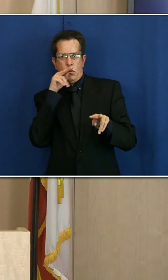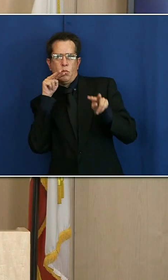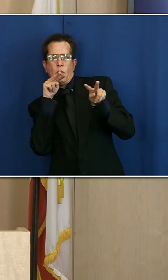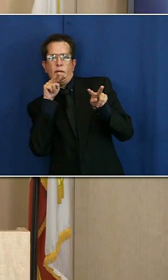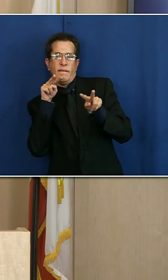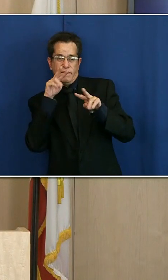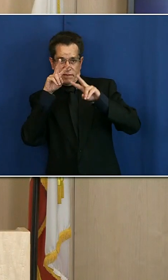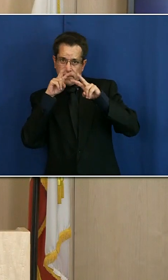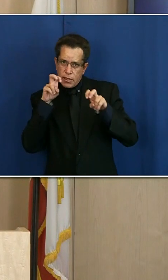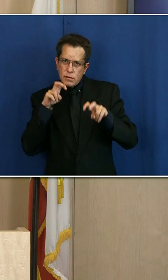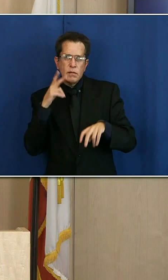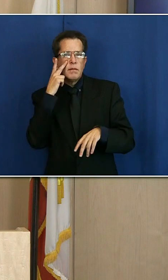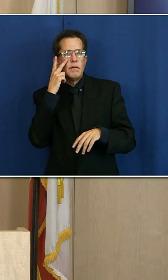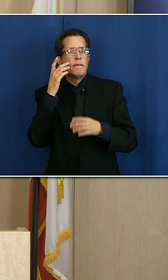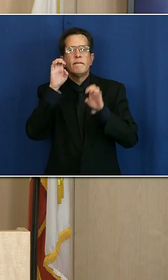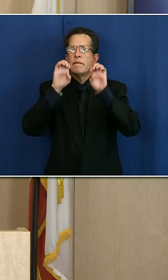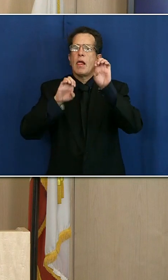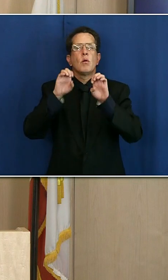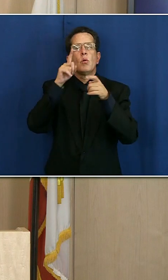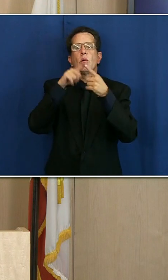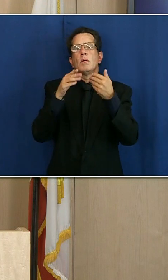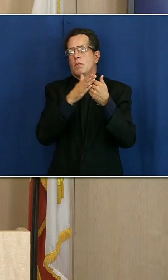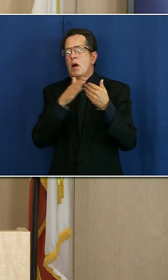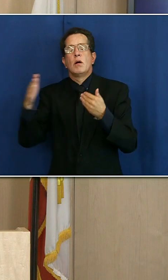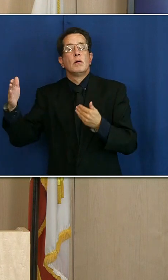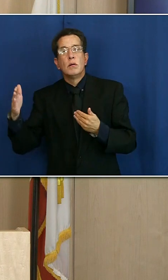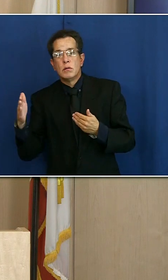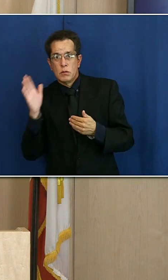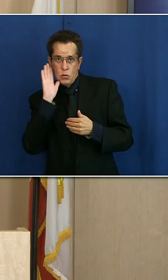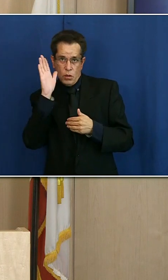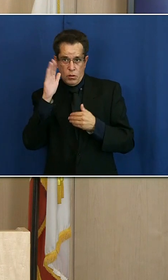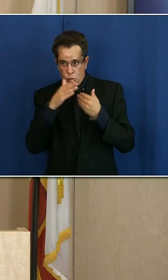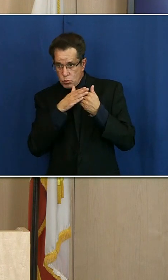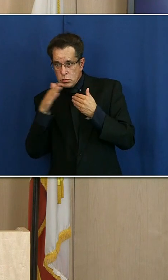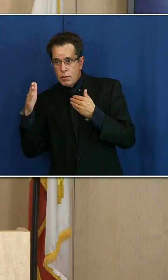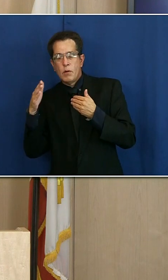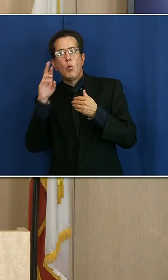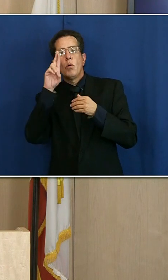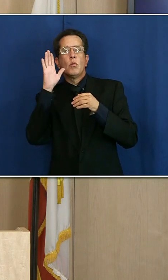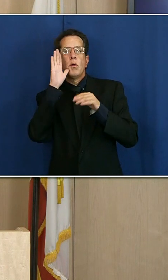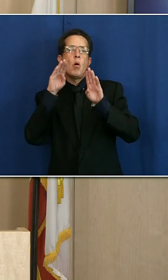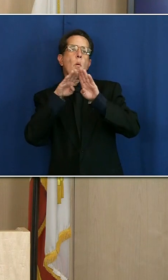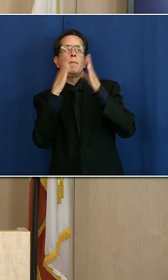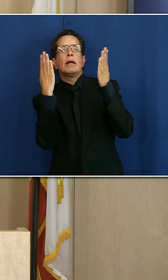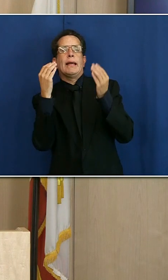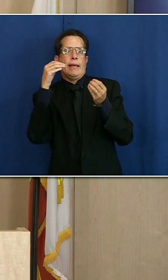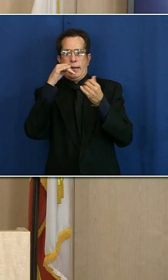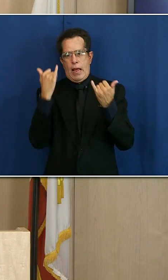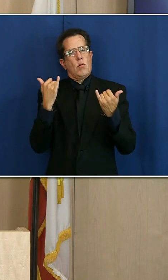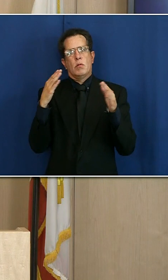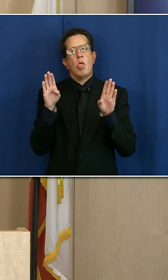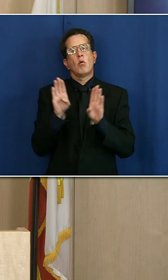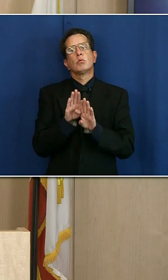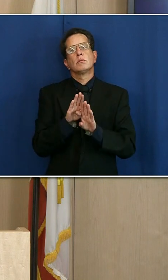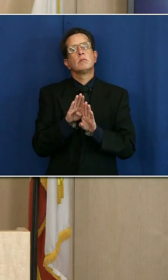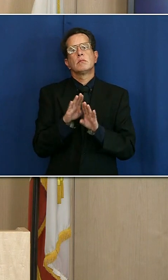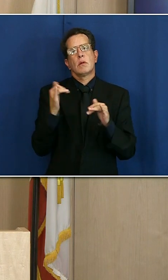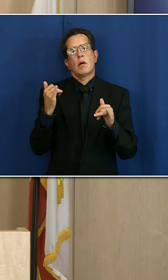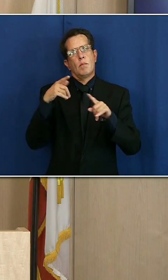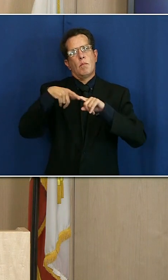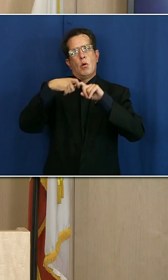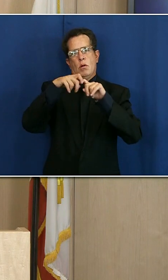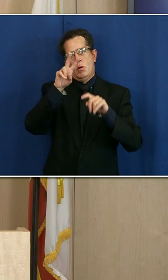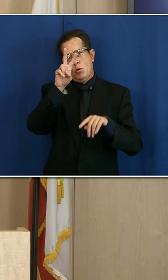to determine the length of whether that pause would be extended or whether we would resume in-person instruction. There was, among the